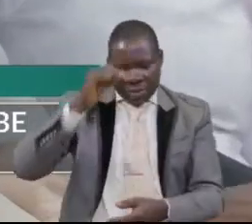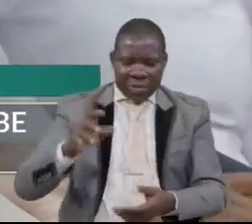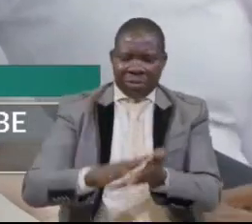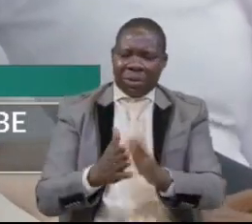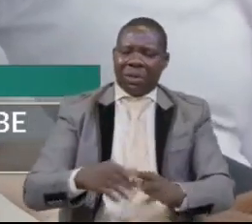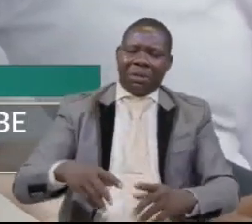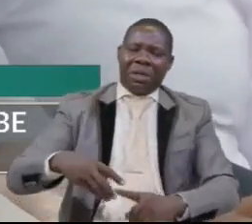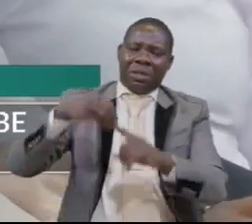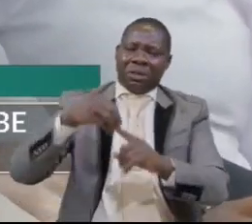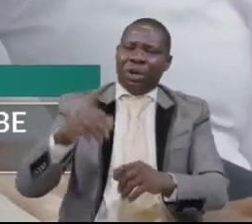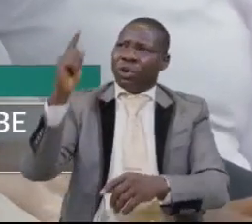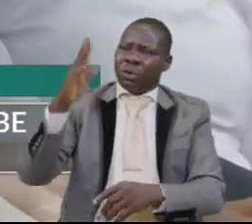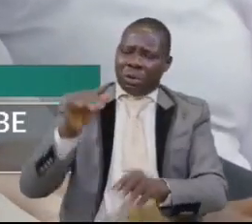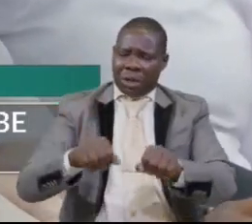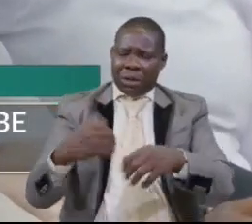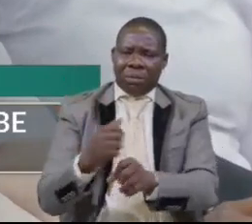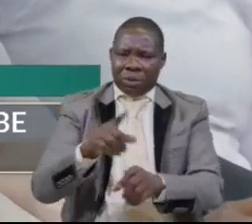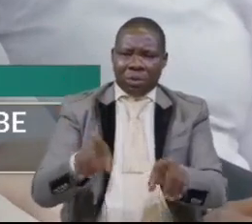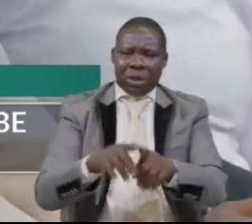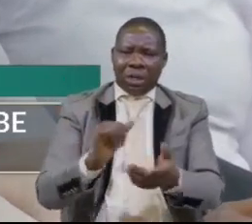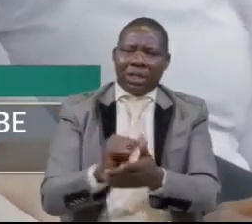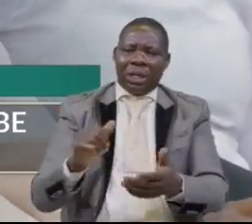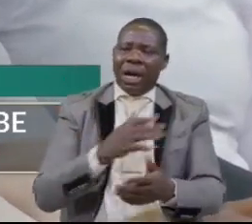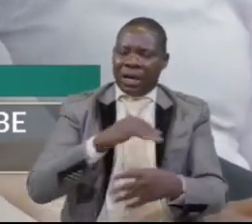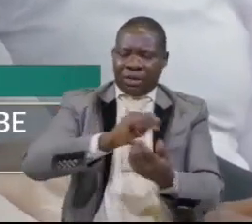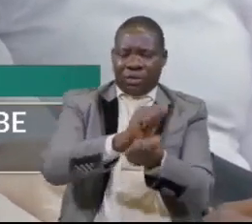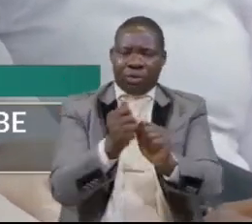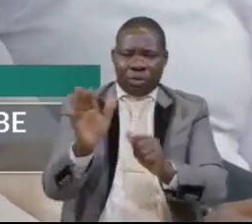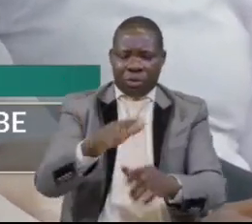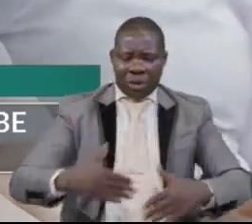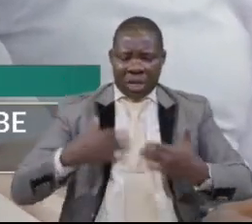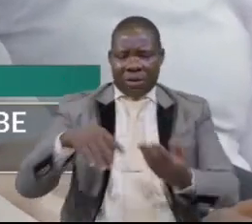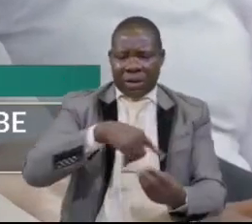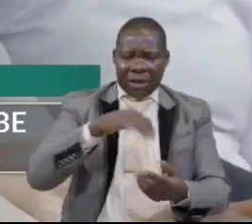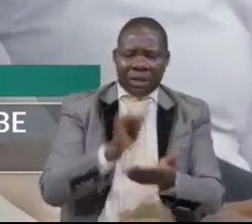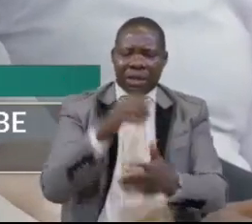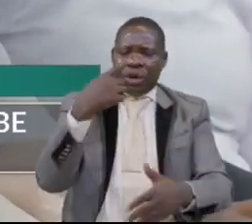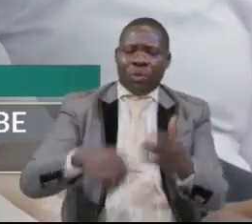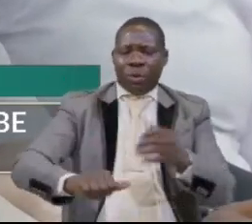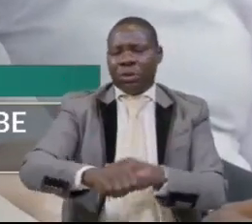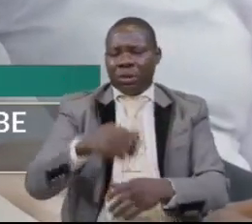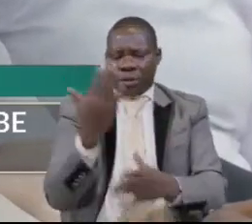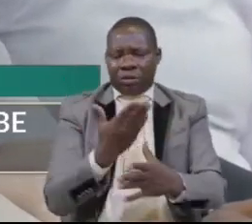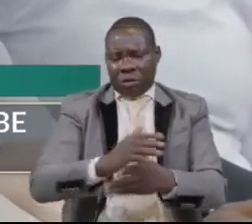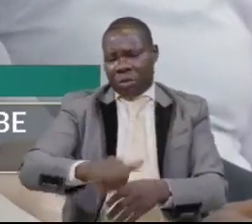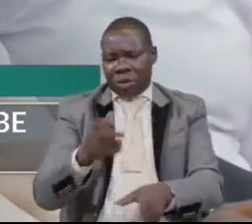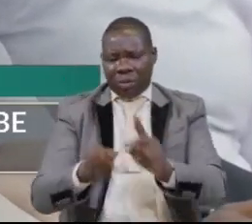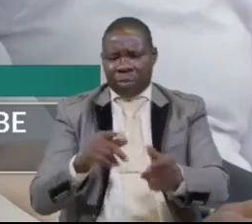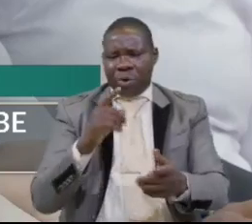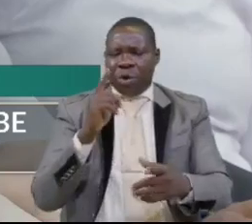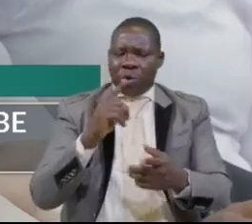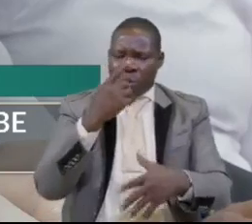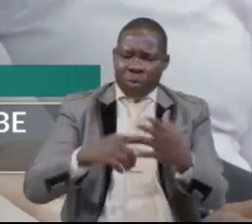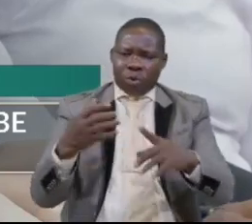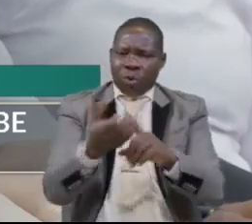turn your life around that what Jews other people what disturbs other people what puts other people EXs